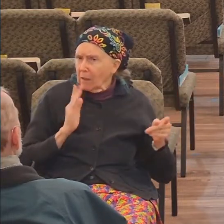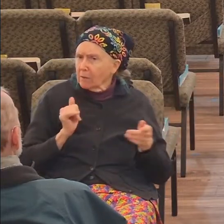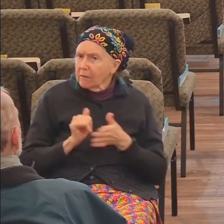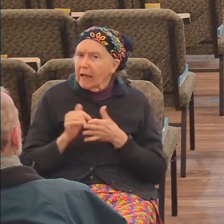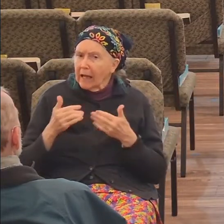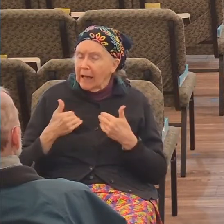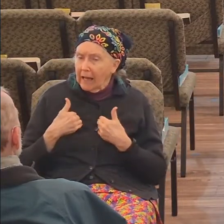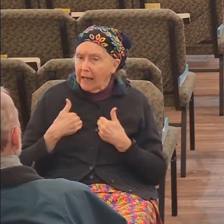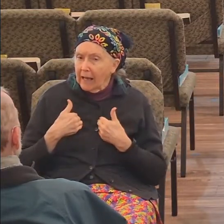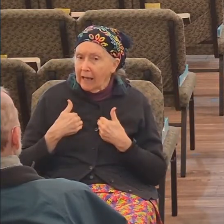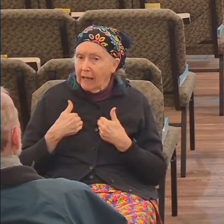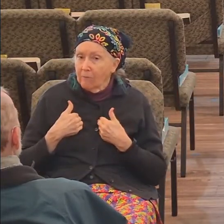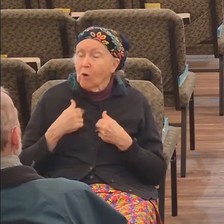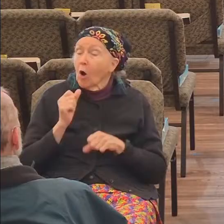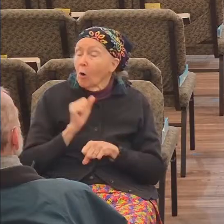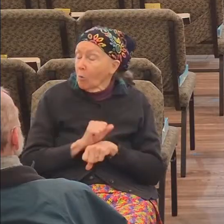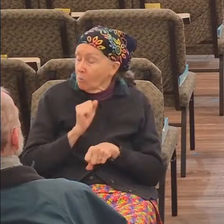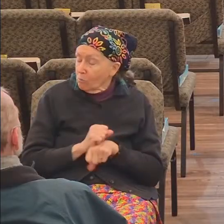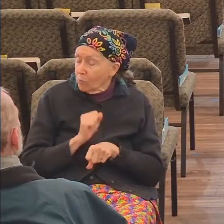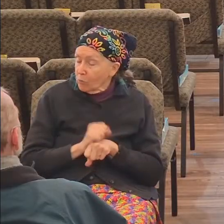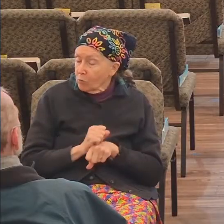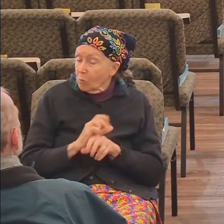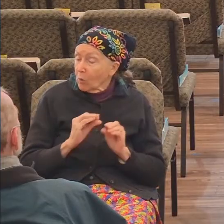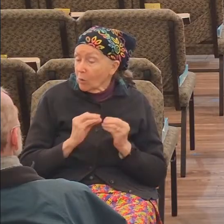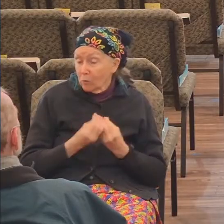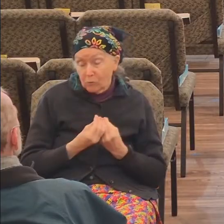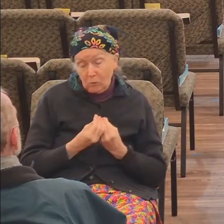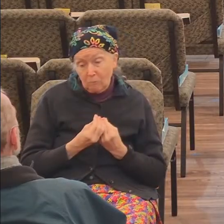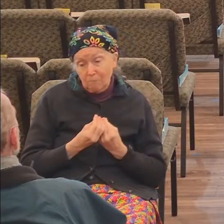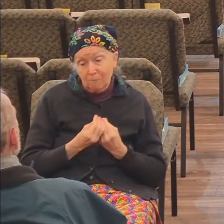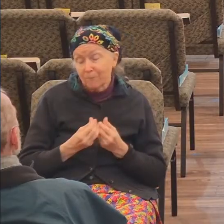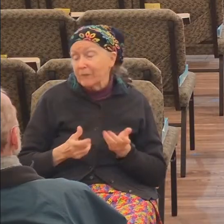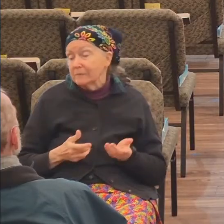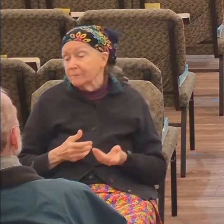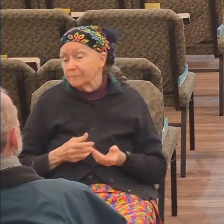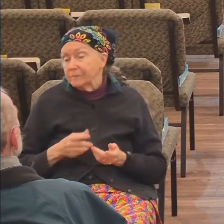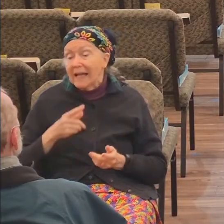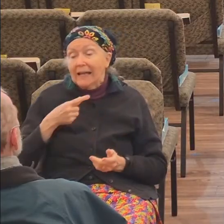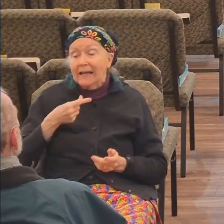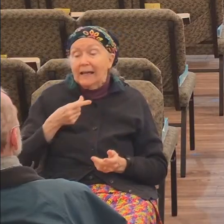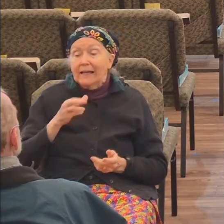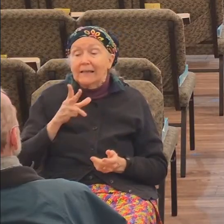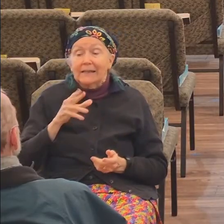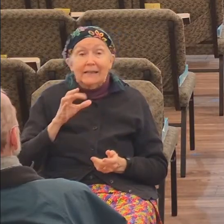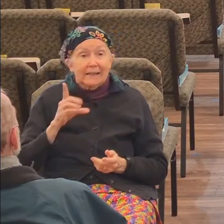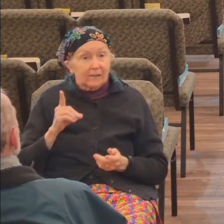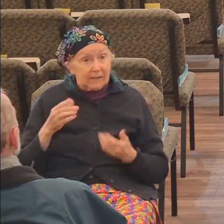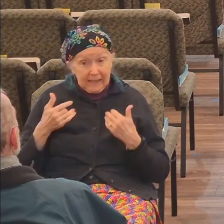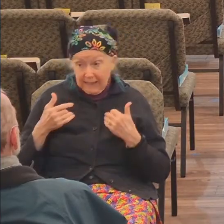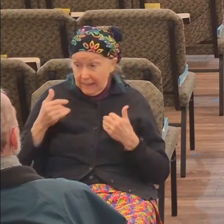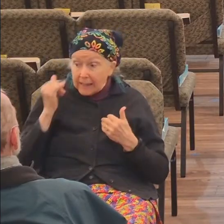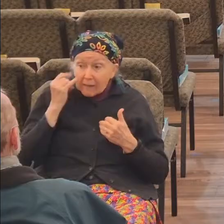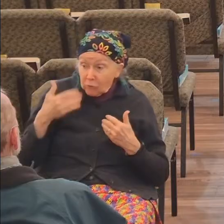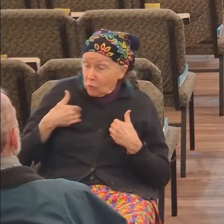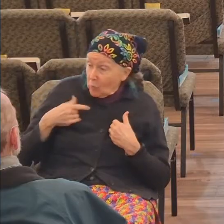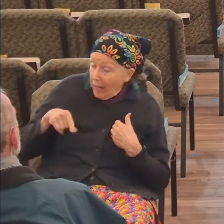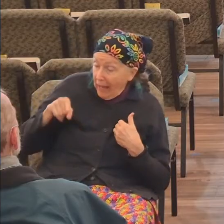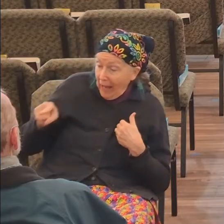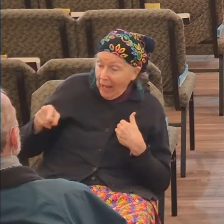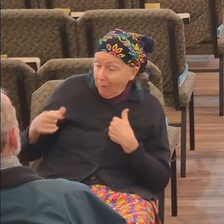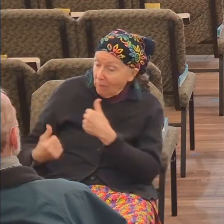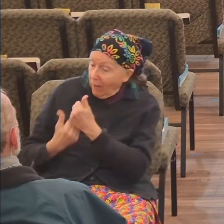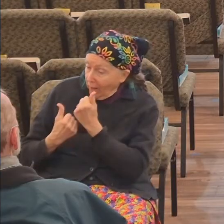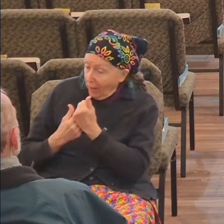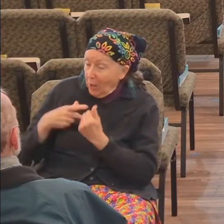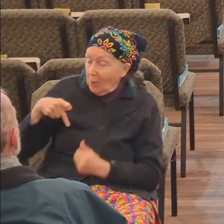Yep. Guilds that you might be a part of. If you had a patron, right, there's that relationship that